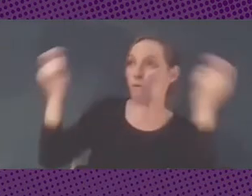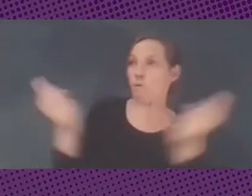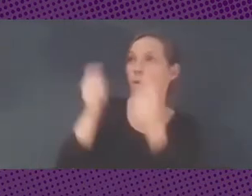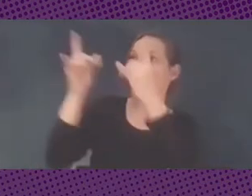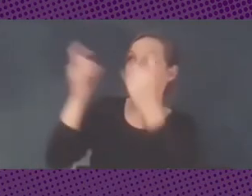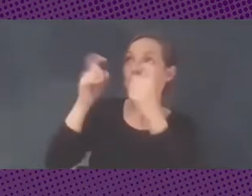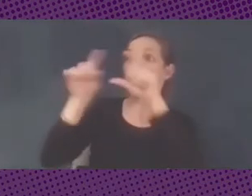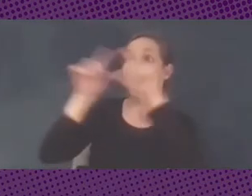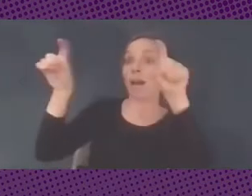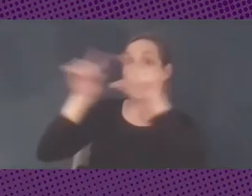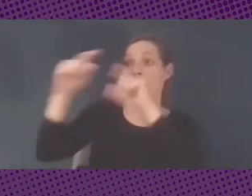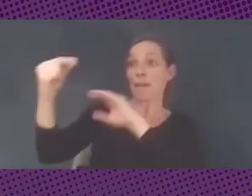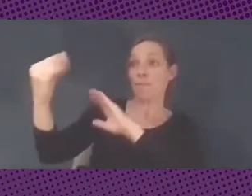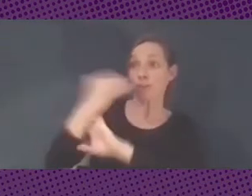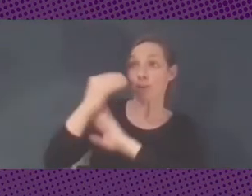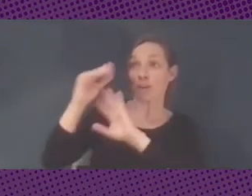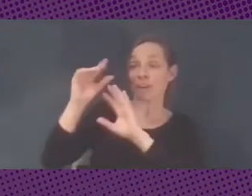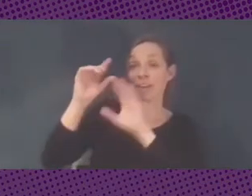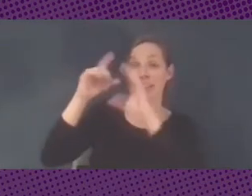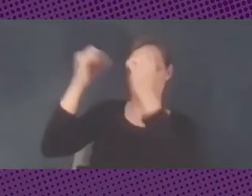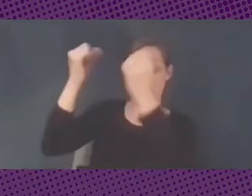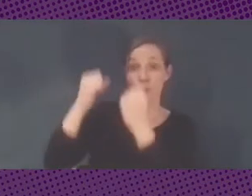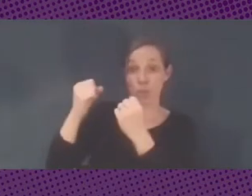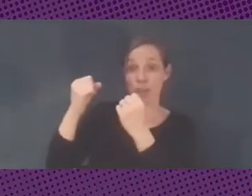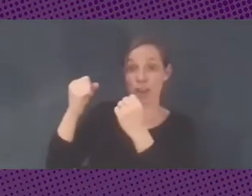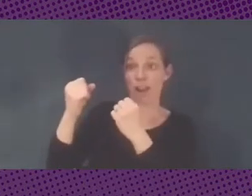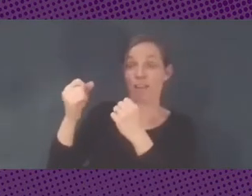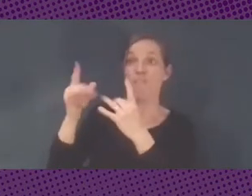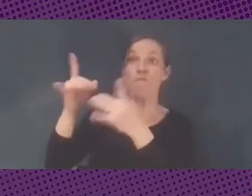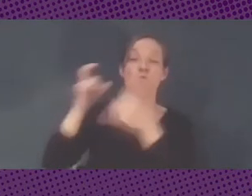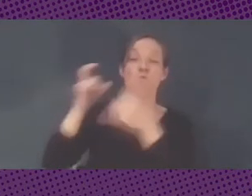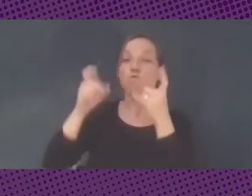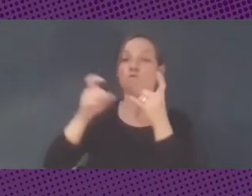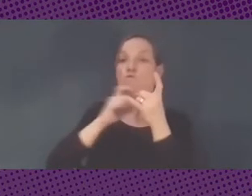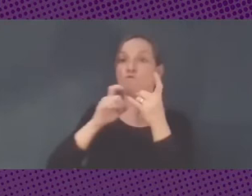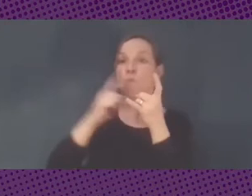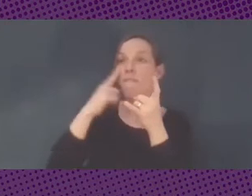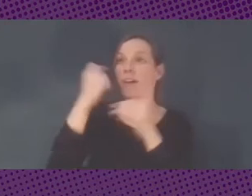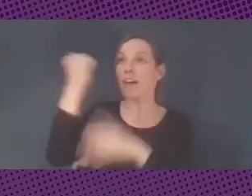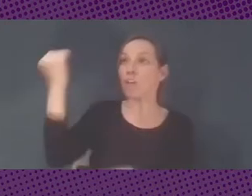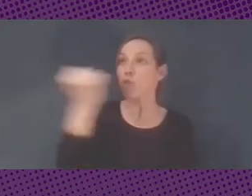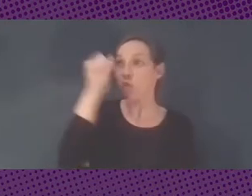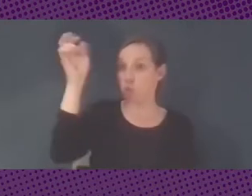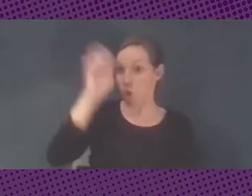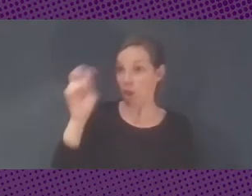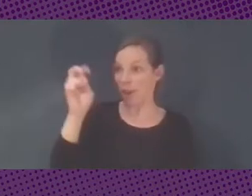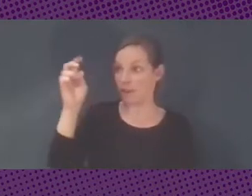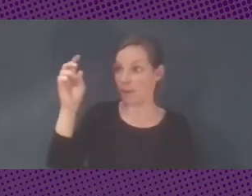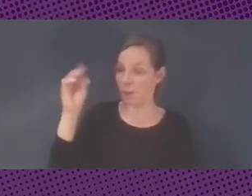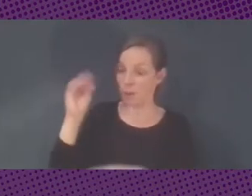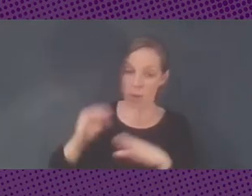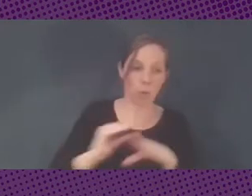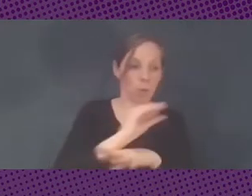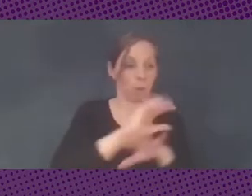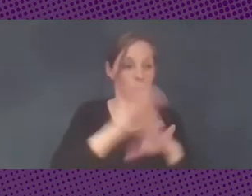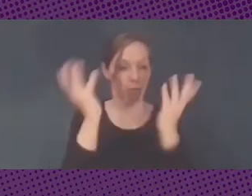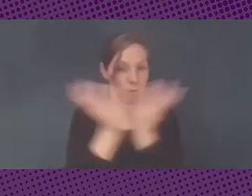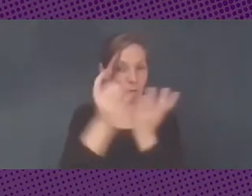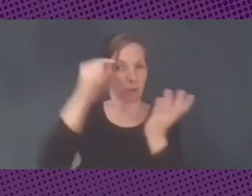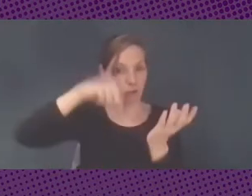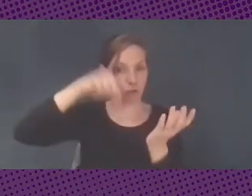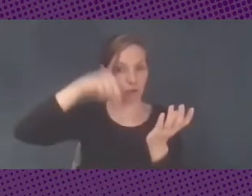of US dollars into development projects in the in the Global South? Then this becomes a question of producing